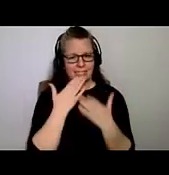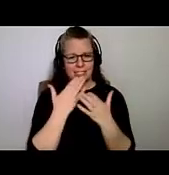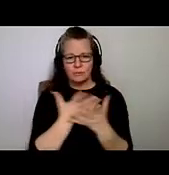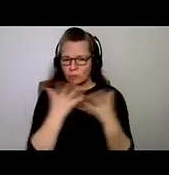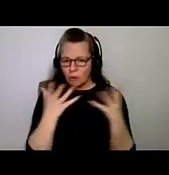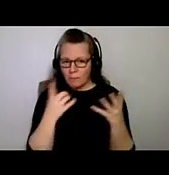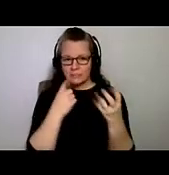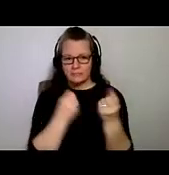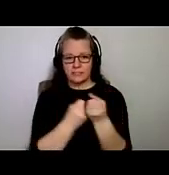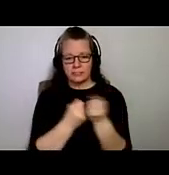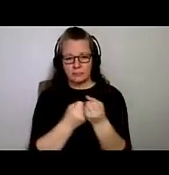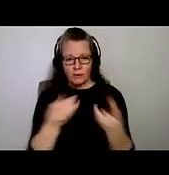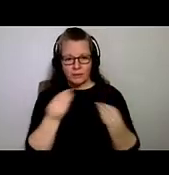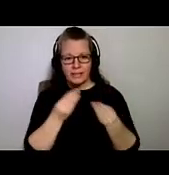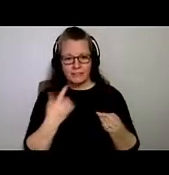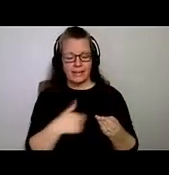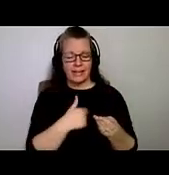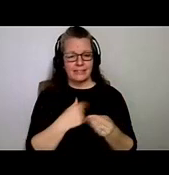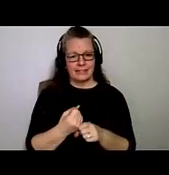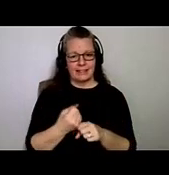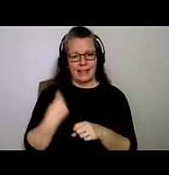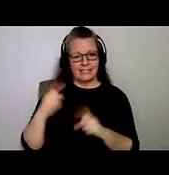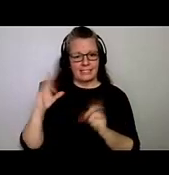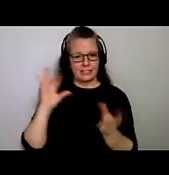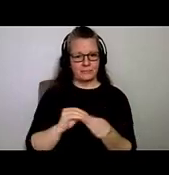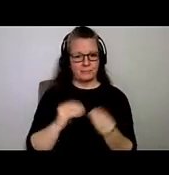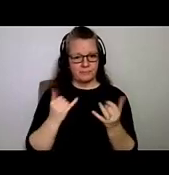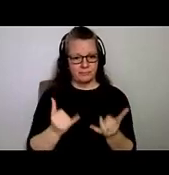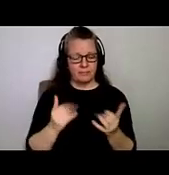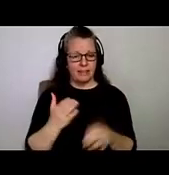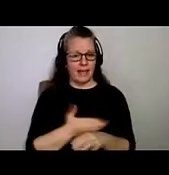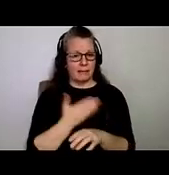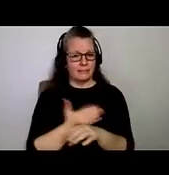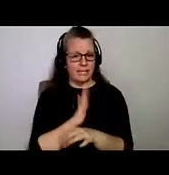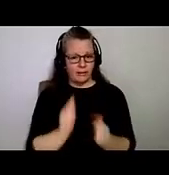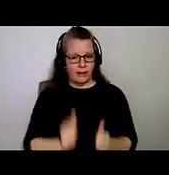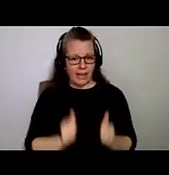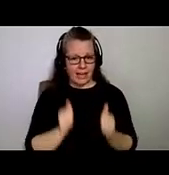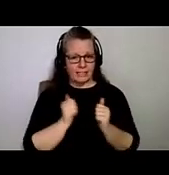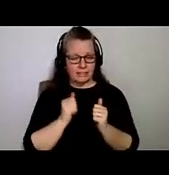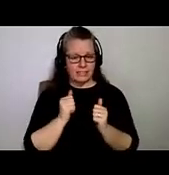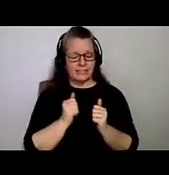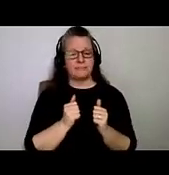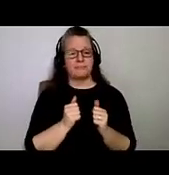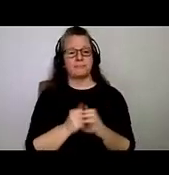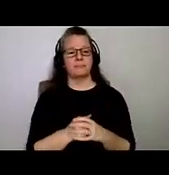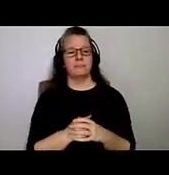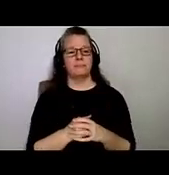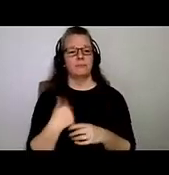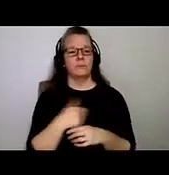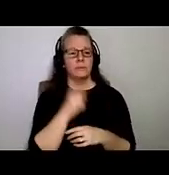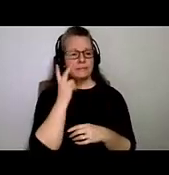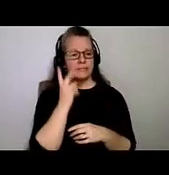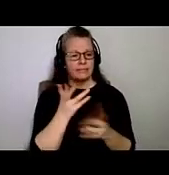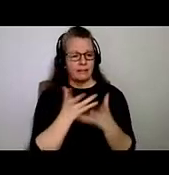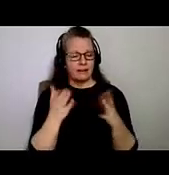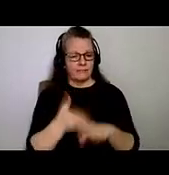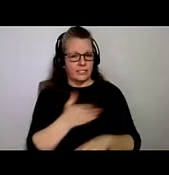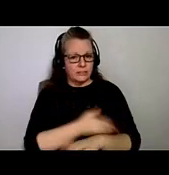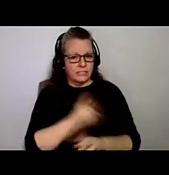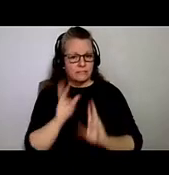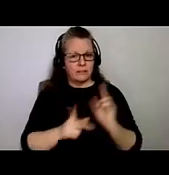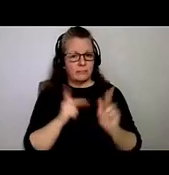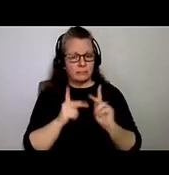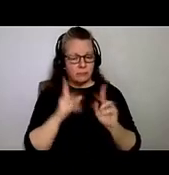you've given to us in the last year in the Update Your Address campaign. We have seen significant increases in folks taking action on